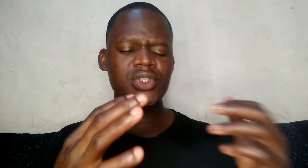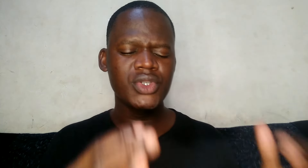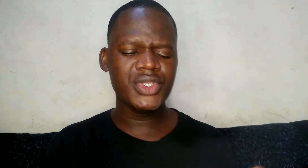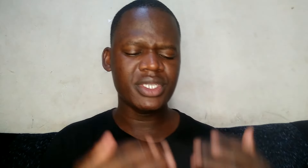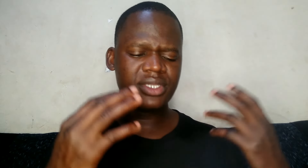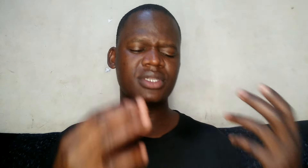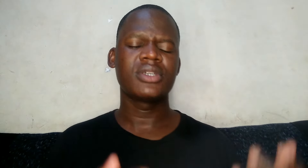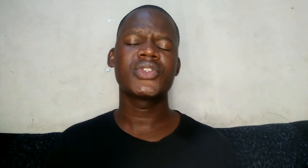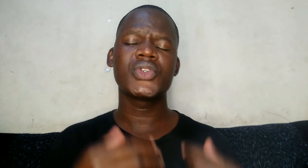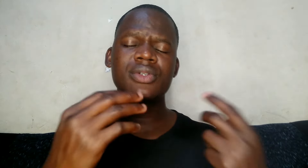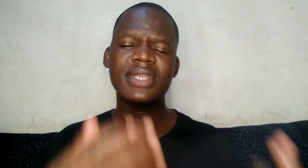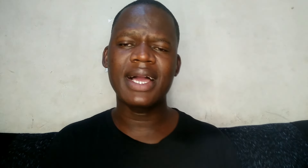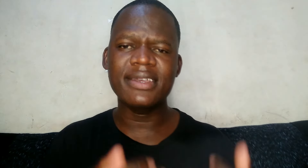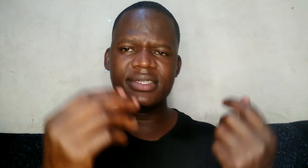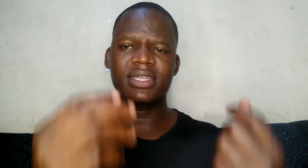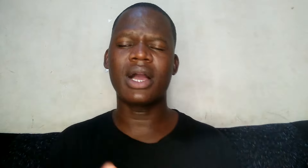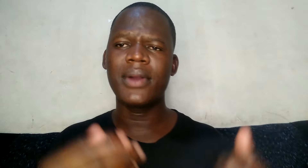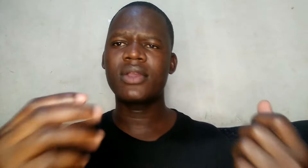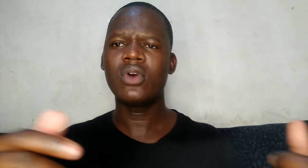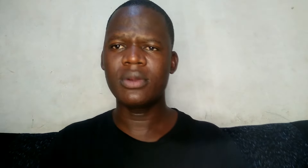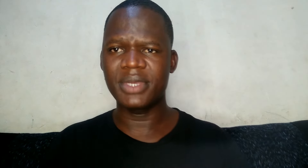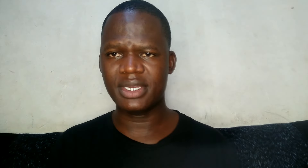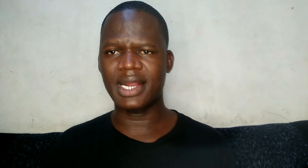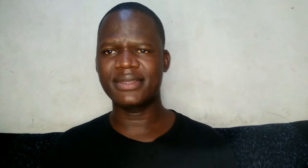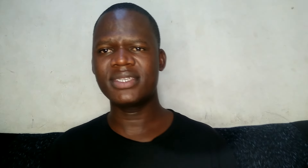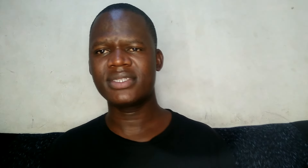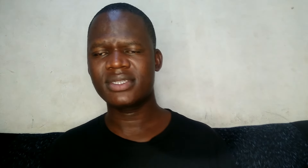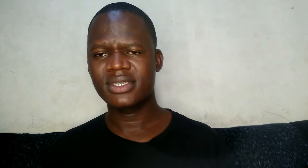Are they going to use it to utilize our